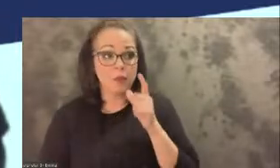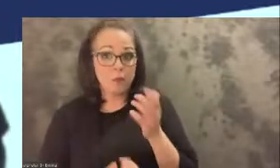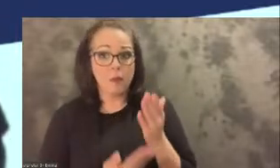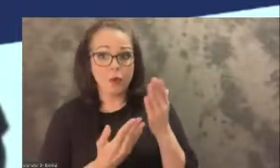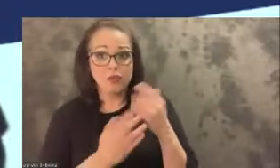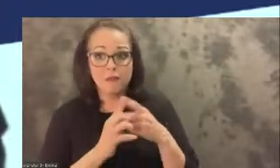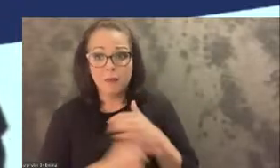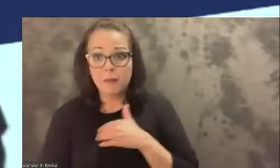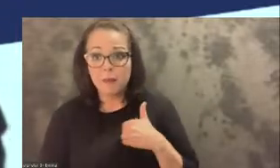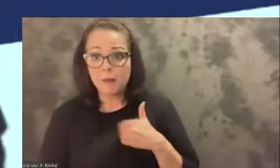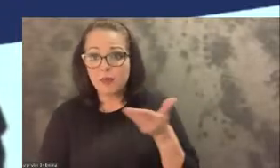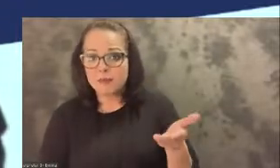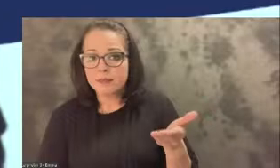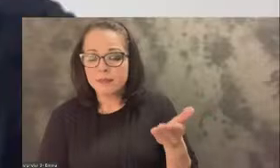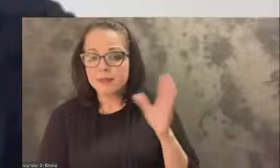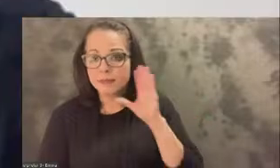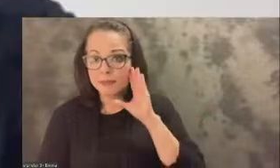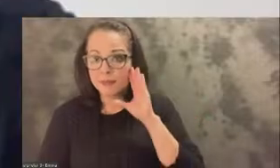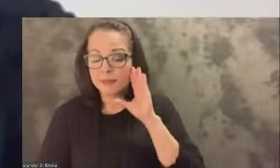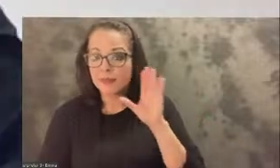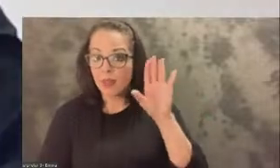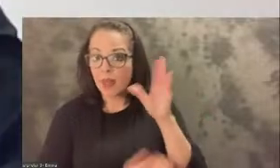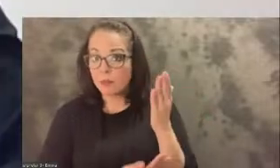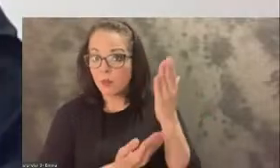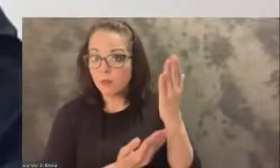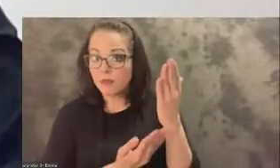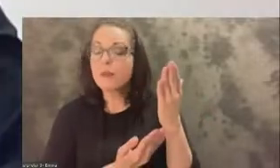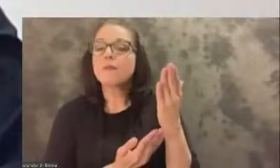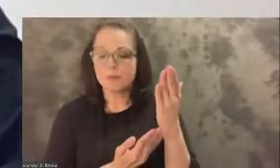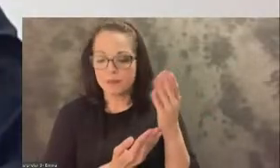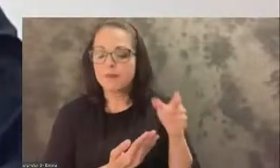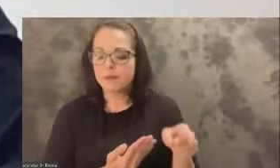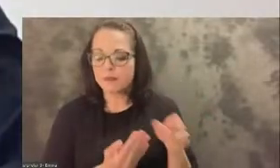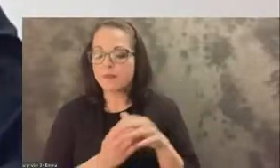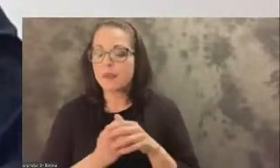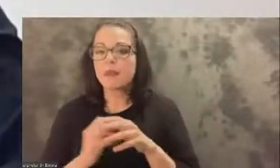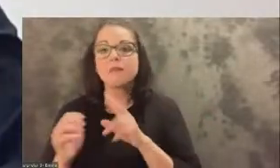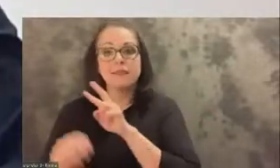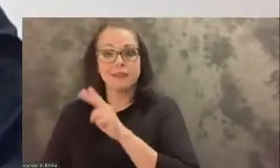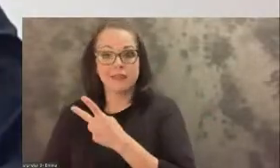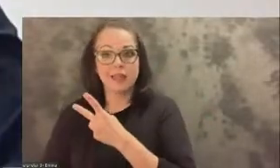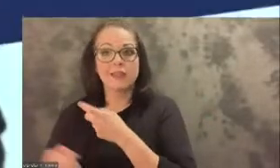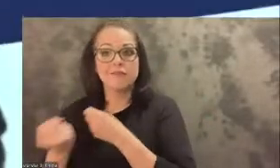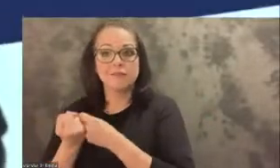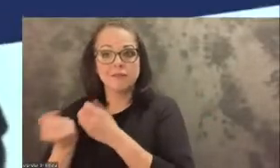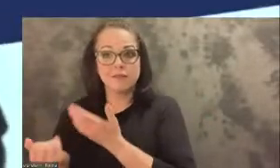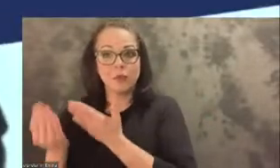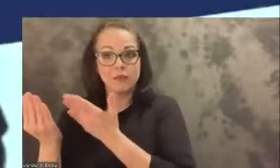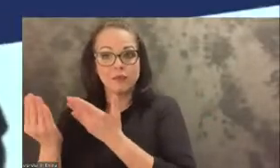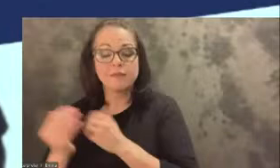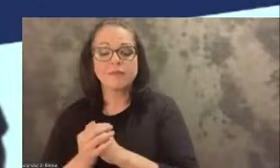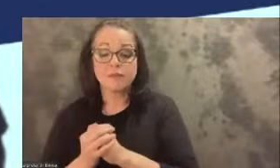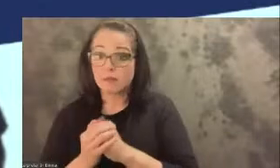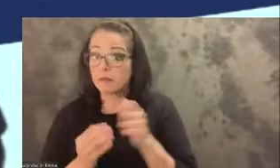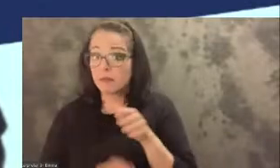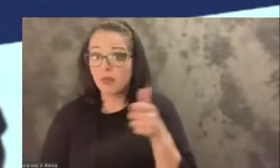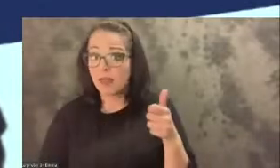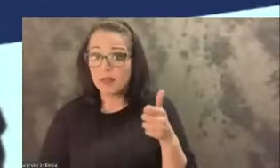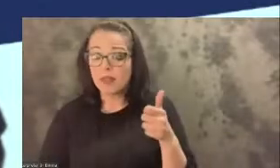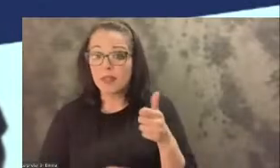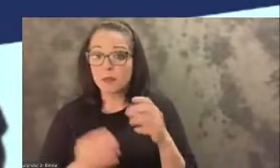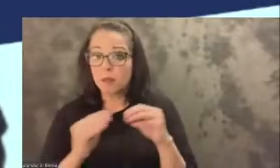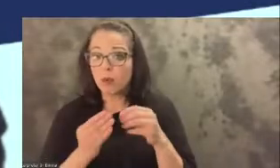member? So moved. Thank you so much. Second. Thank you so much. Any